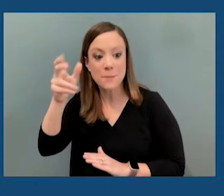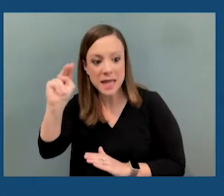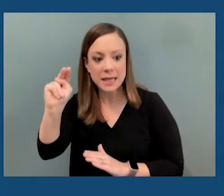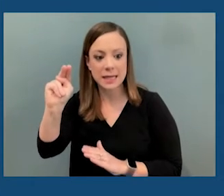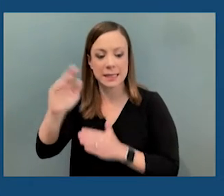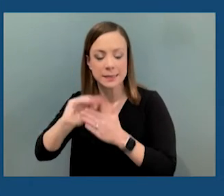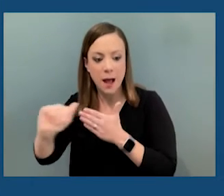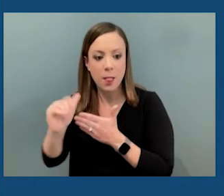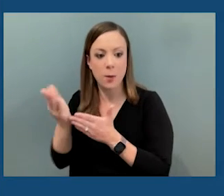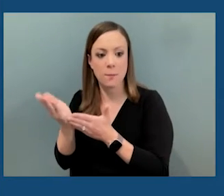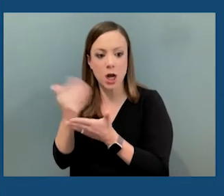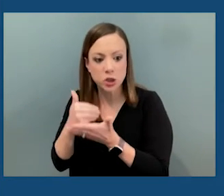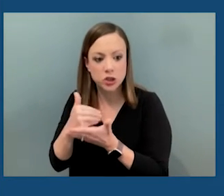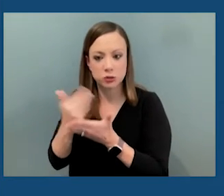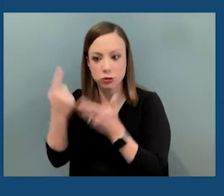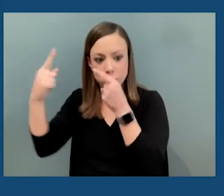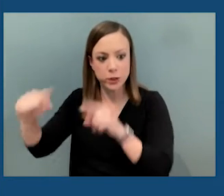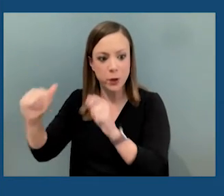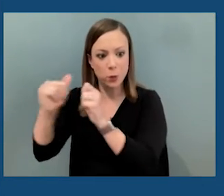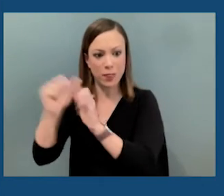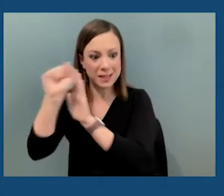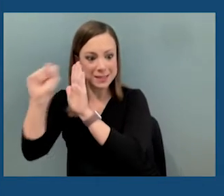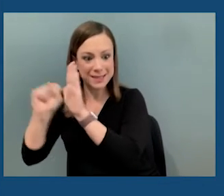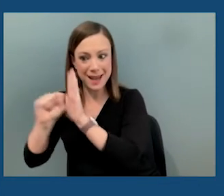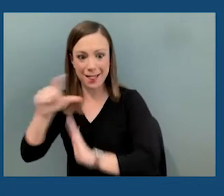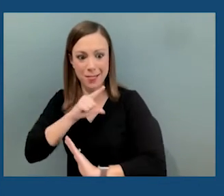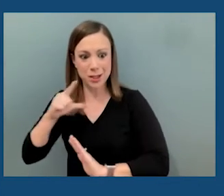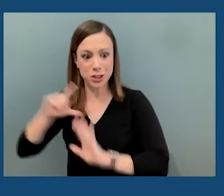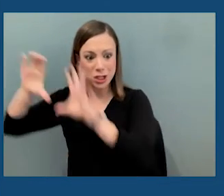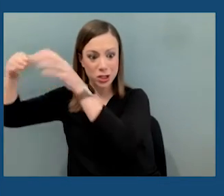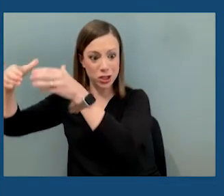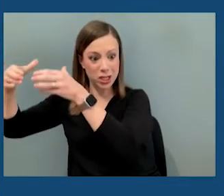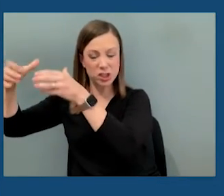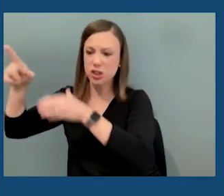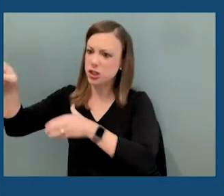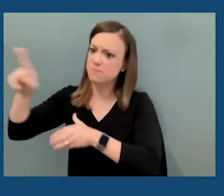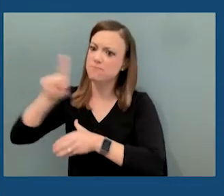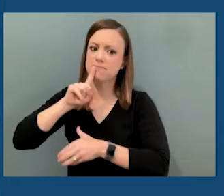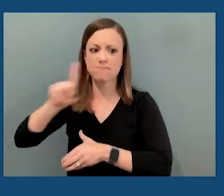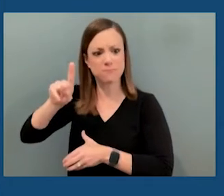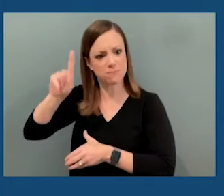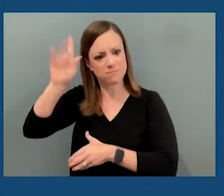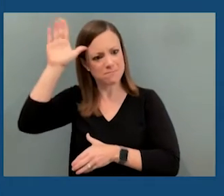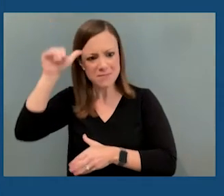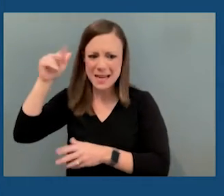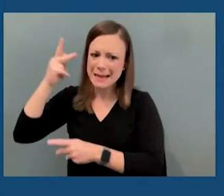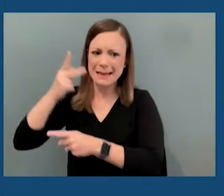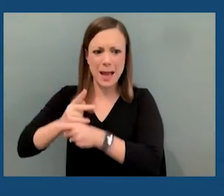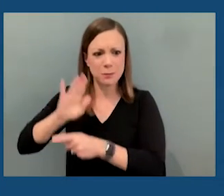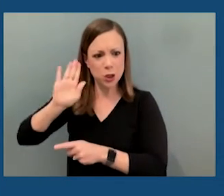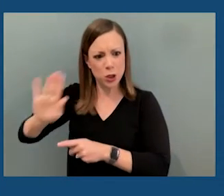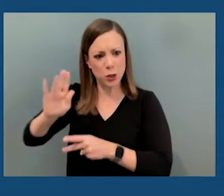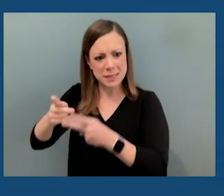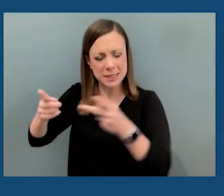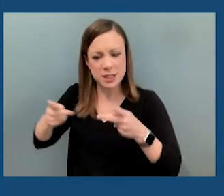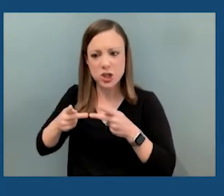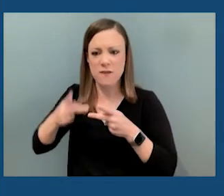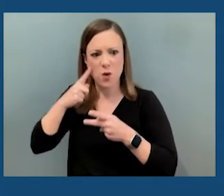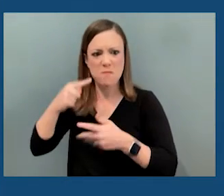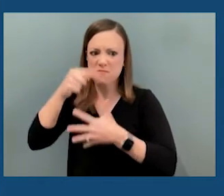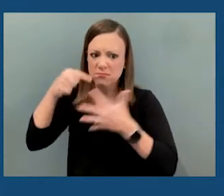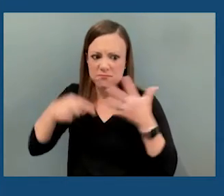state legislature, and she did it while standing her ground on numerous issues us downstaters care a lot